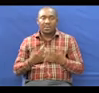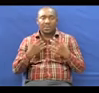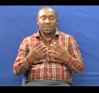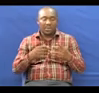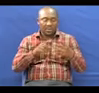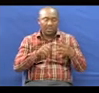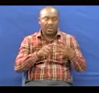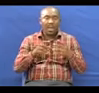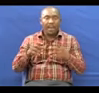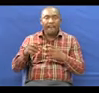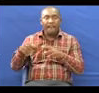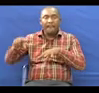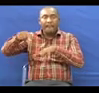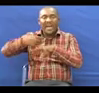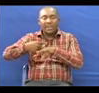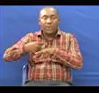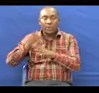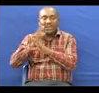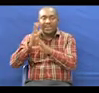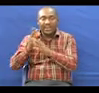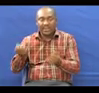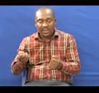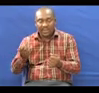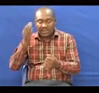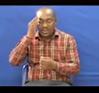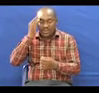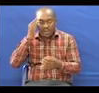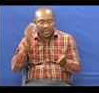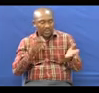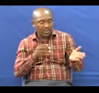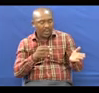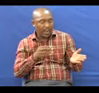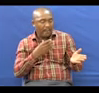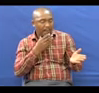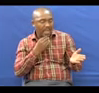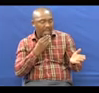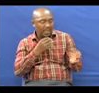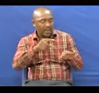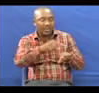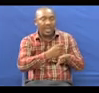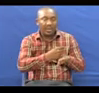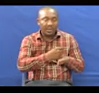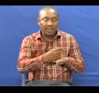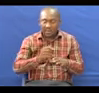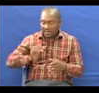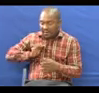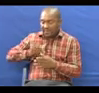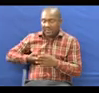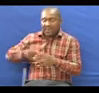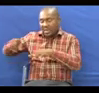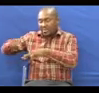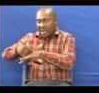status, here we are highly knowing the number of males who are married,